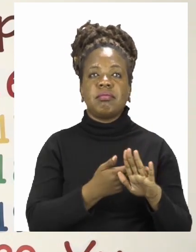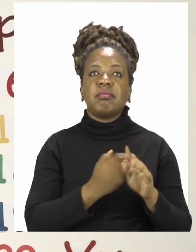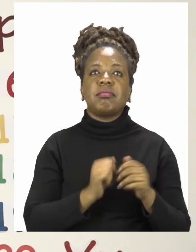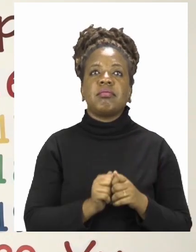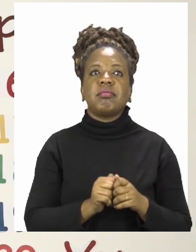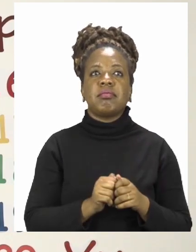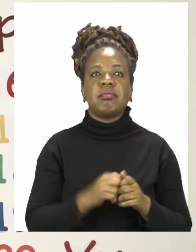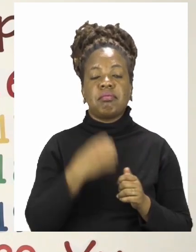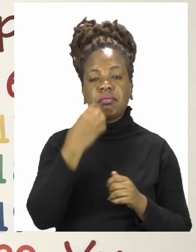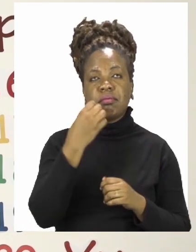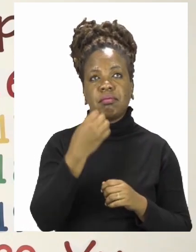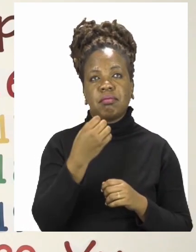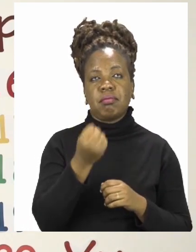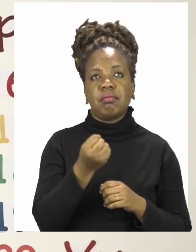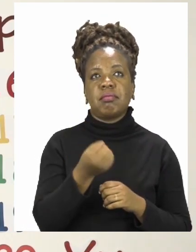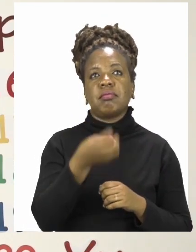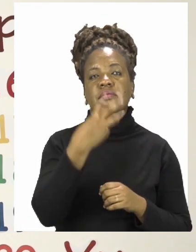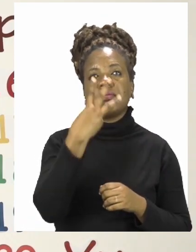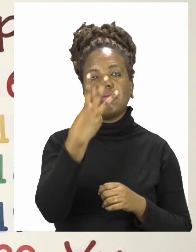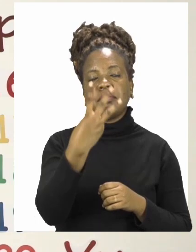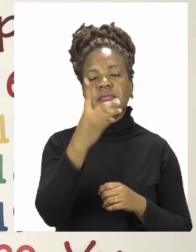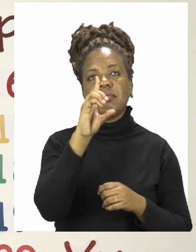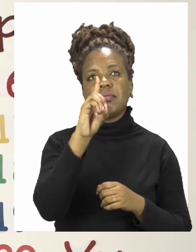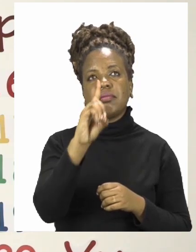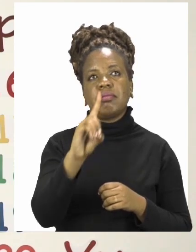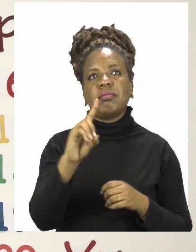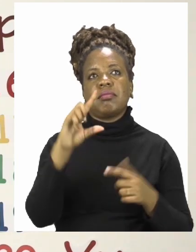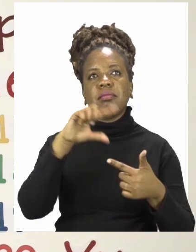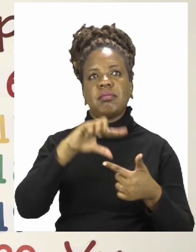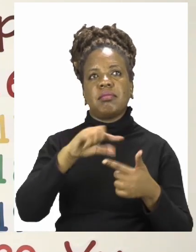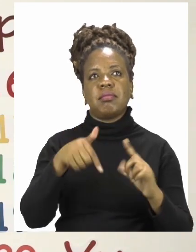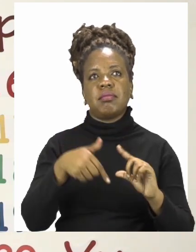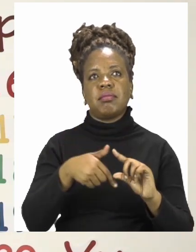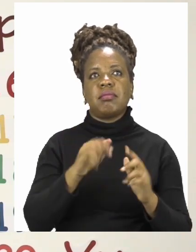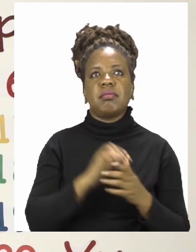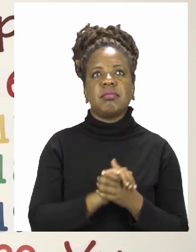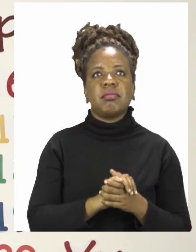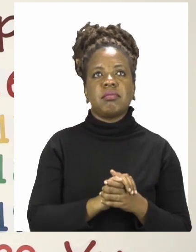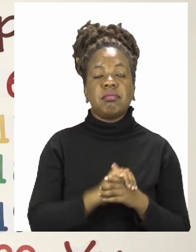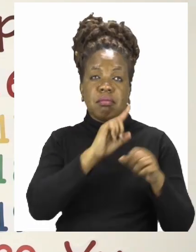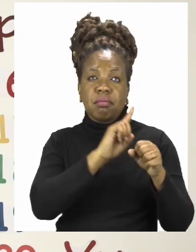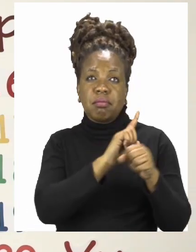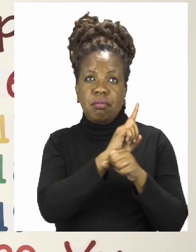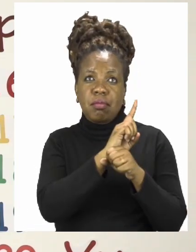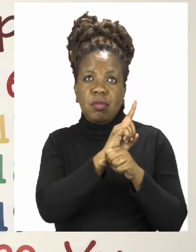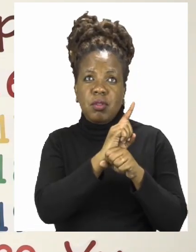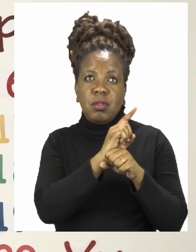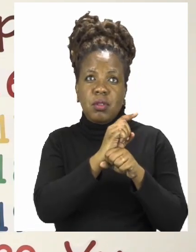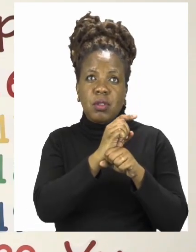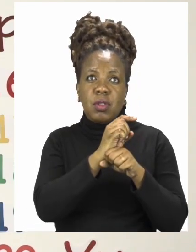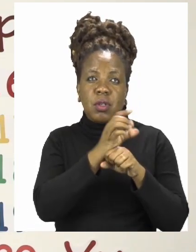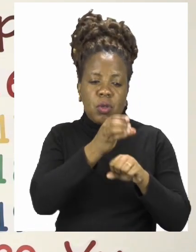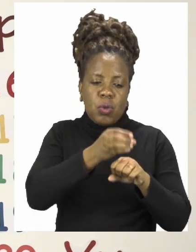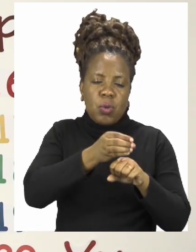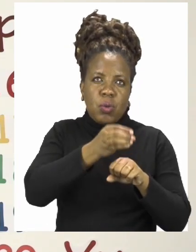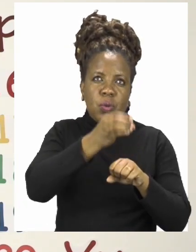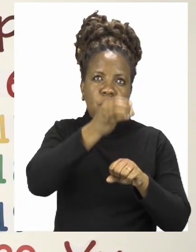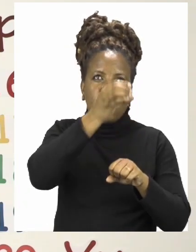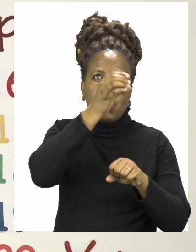3D shapes for you. You're welcome. So, we have the first one. The first one is